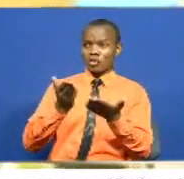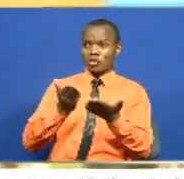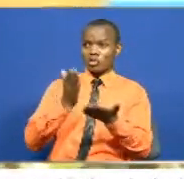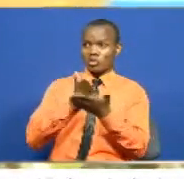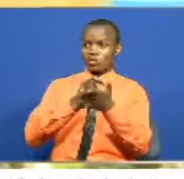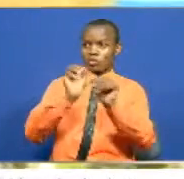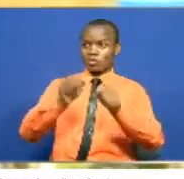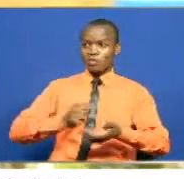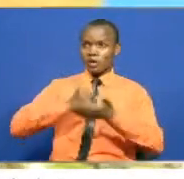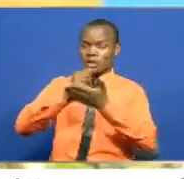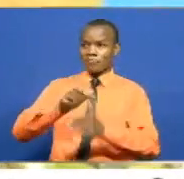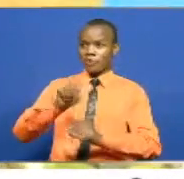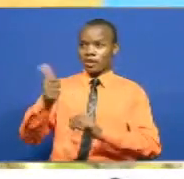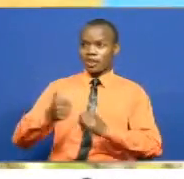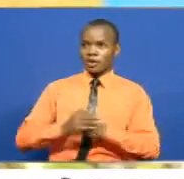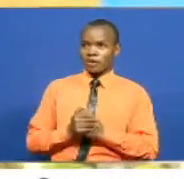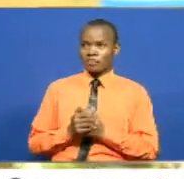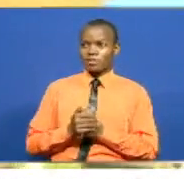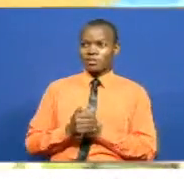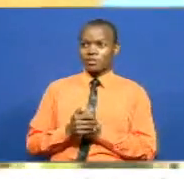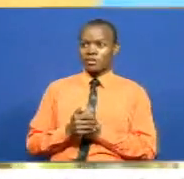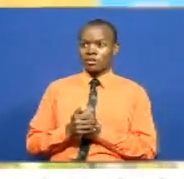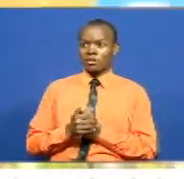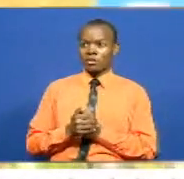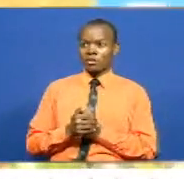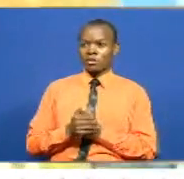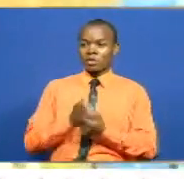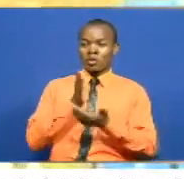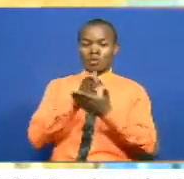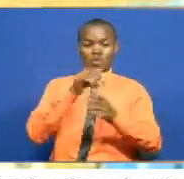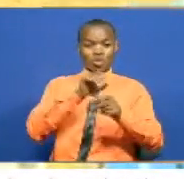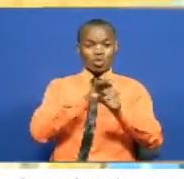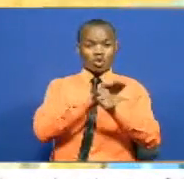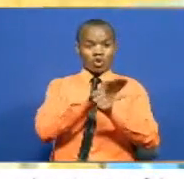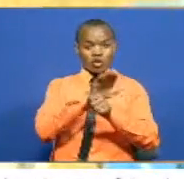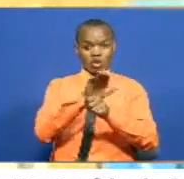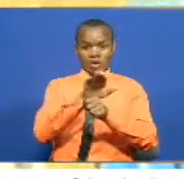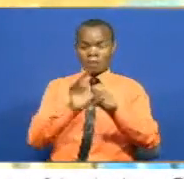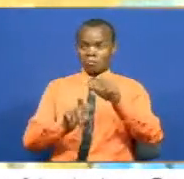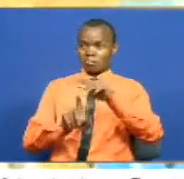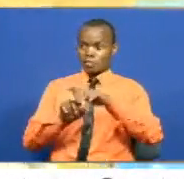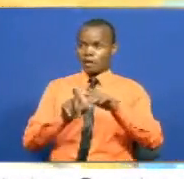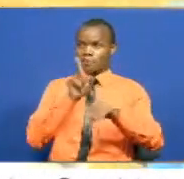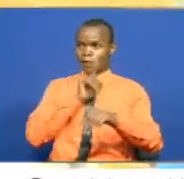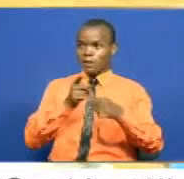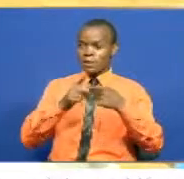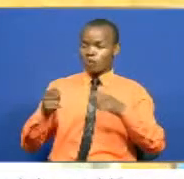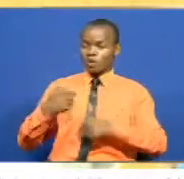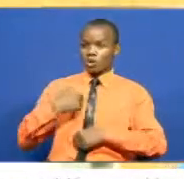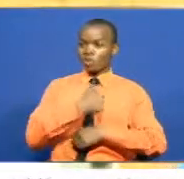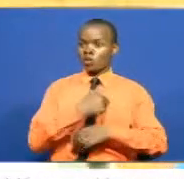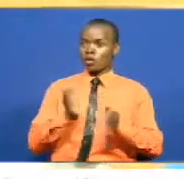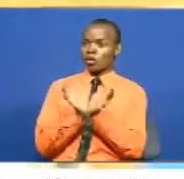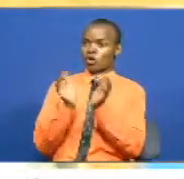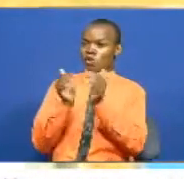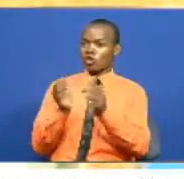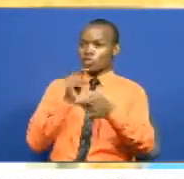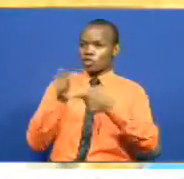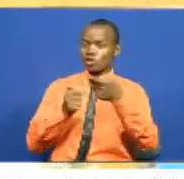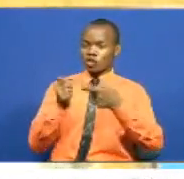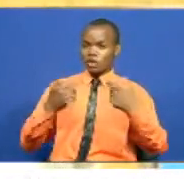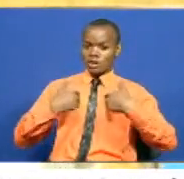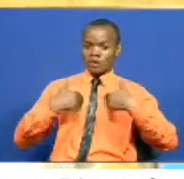others. So I want to say, although we had COVID, we as coaches have continued to encourage our